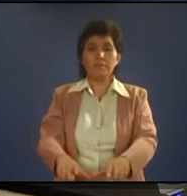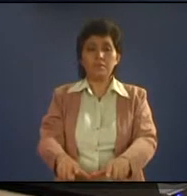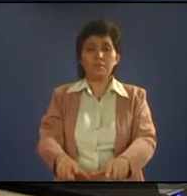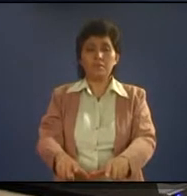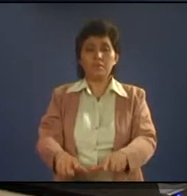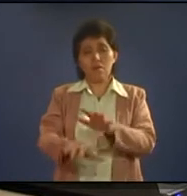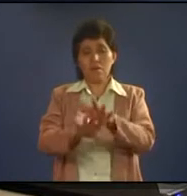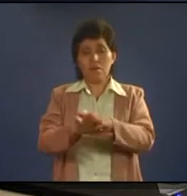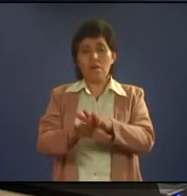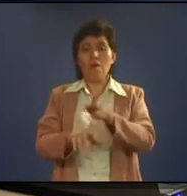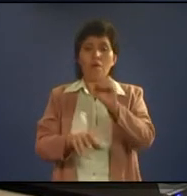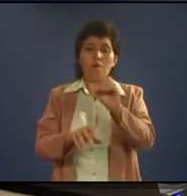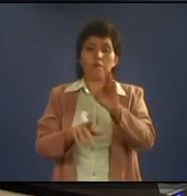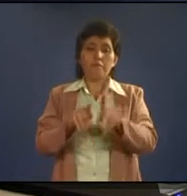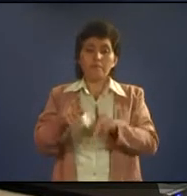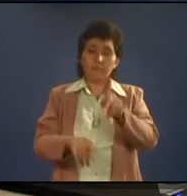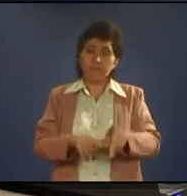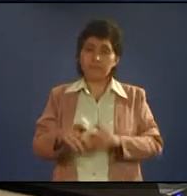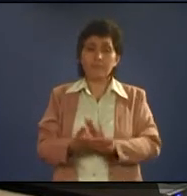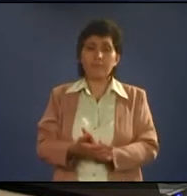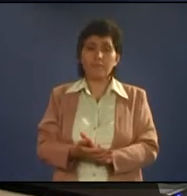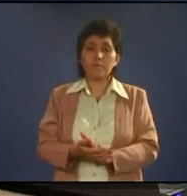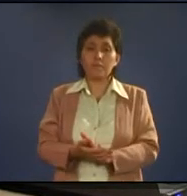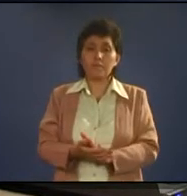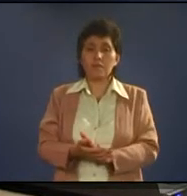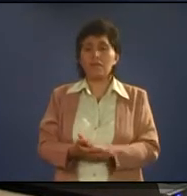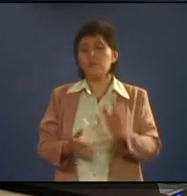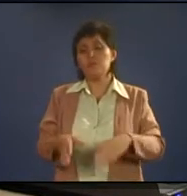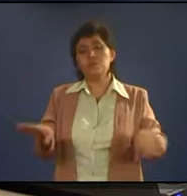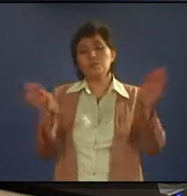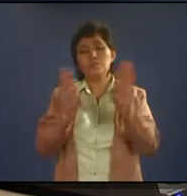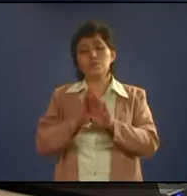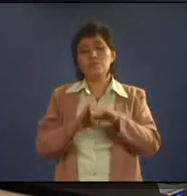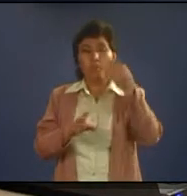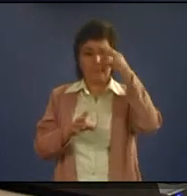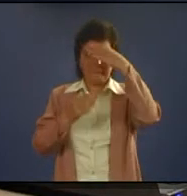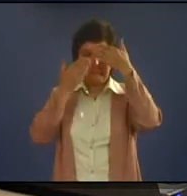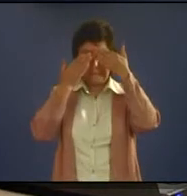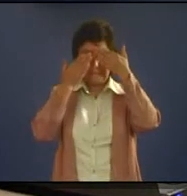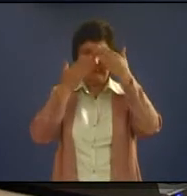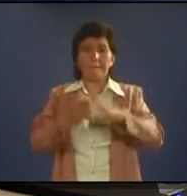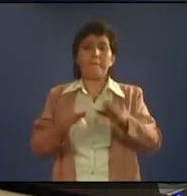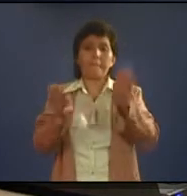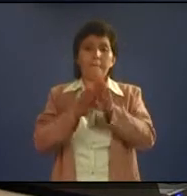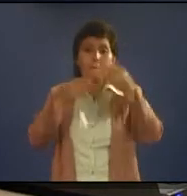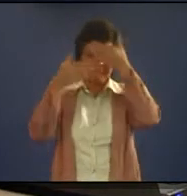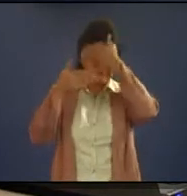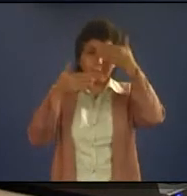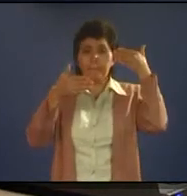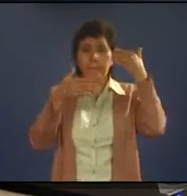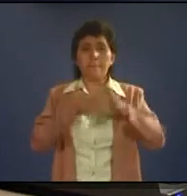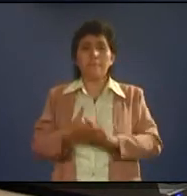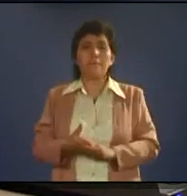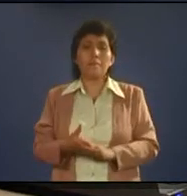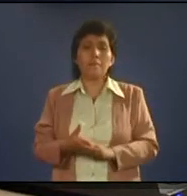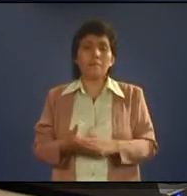okay? They would be closing their eyes, okay? Use black cloth and close your eyes. They would affect you, the way you speak, how you're going to